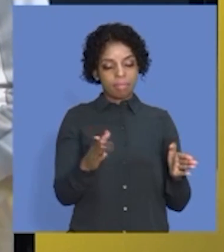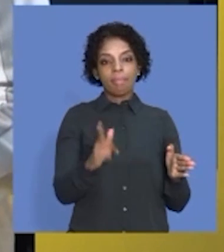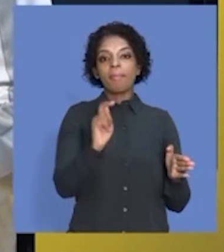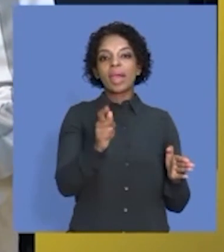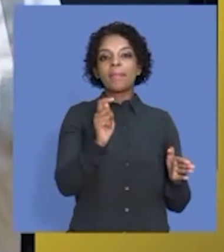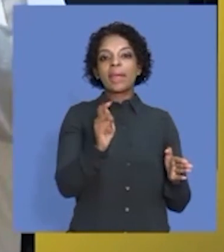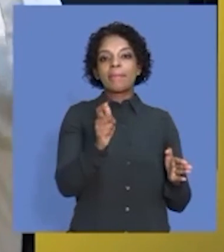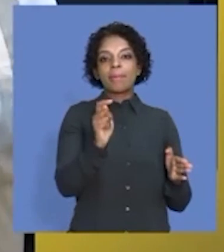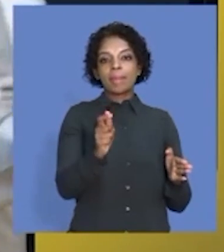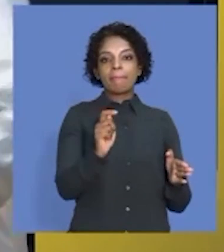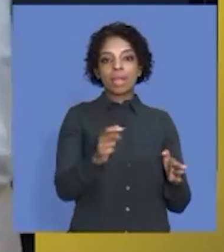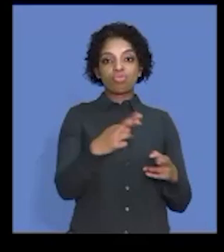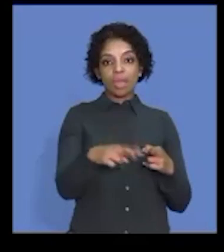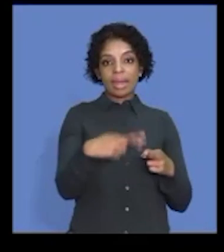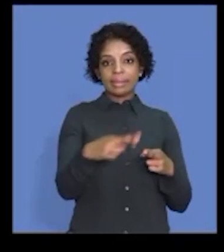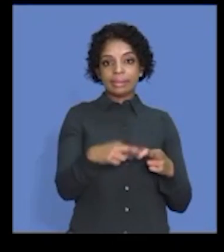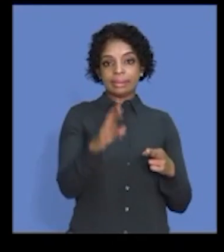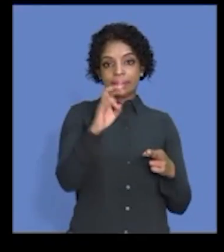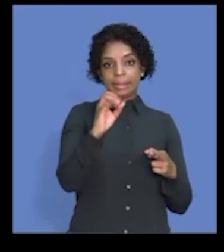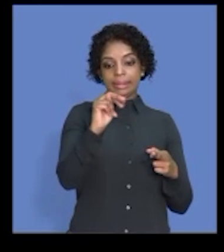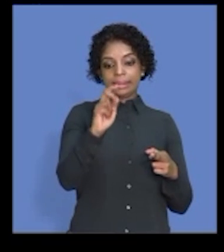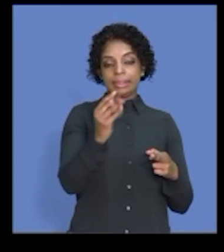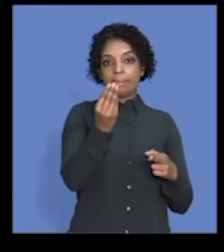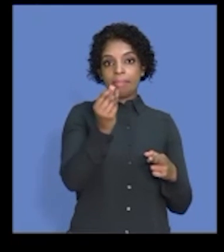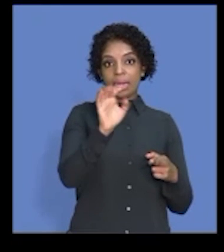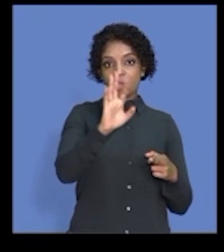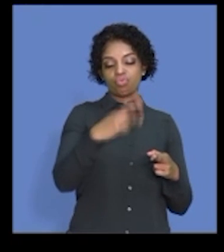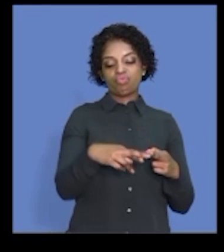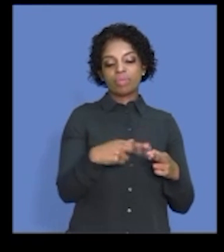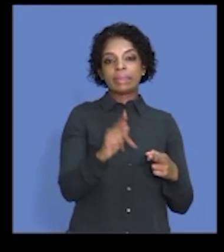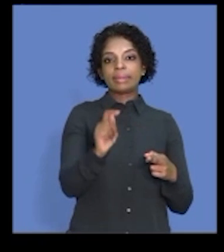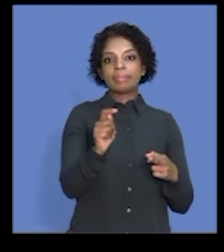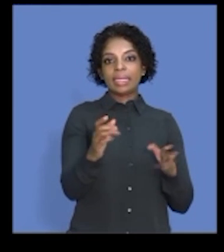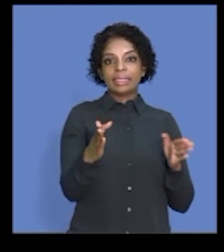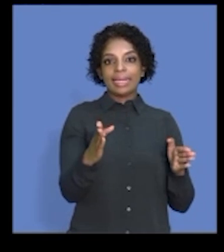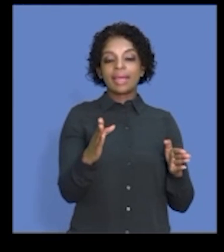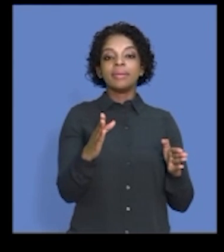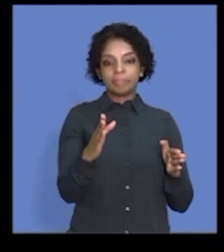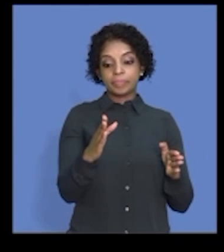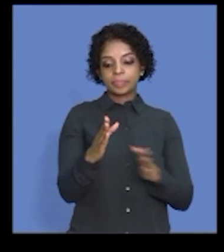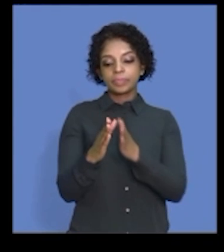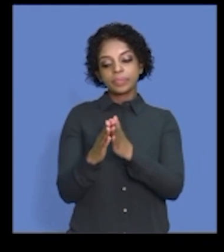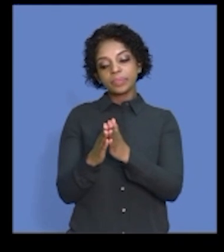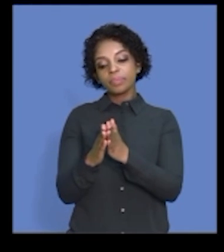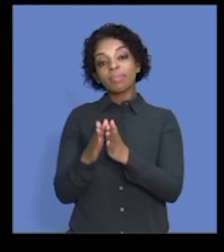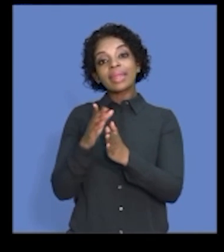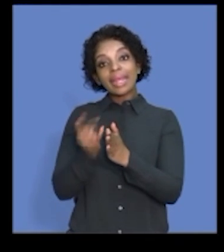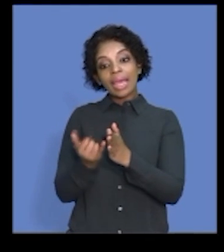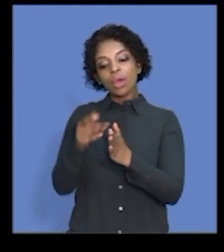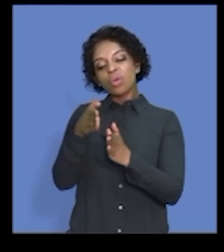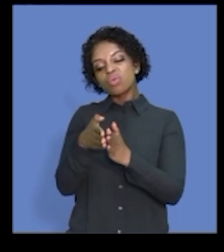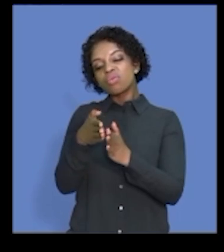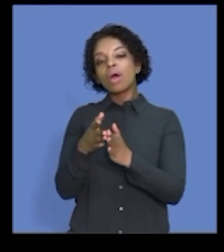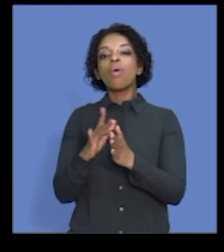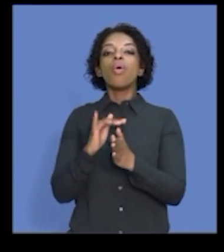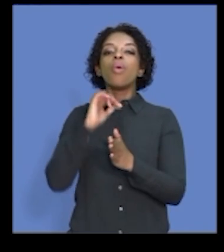mind. Number two, from August to January. Now you may be thinking, why